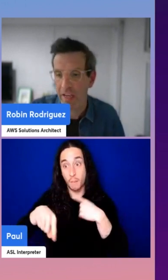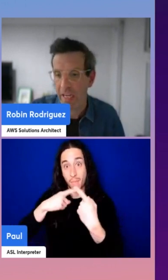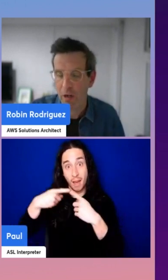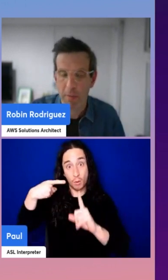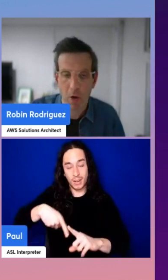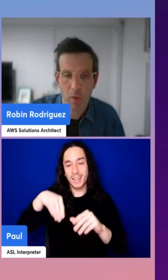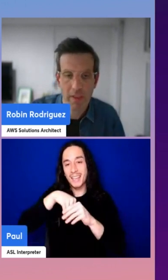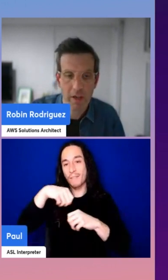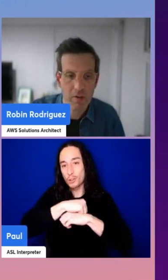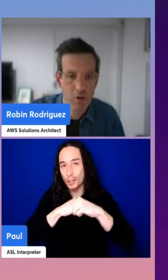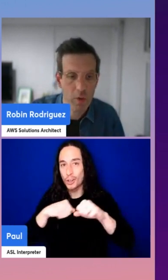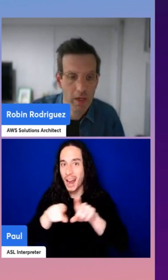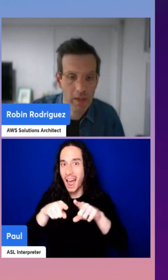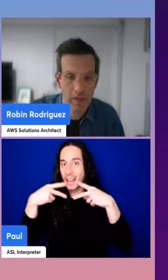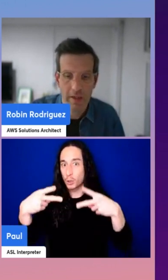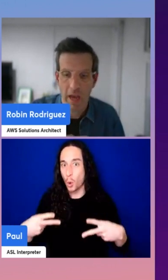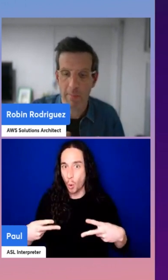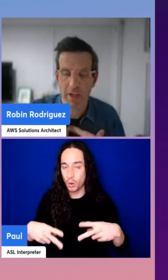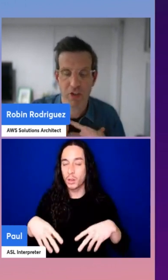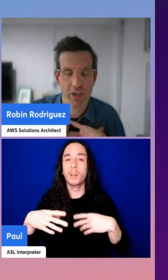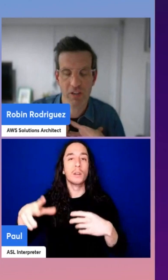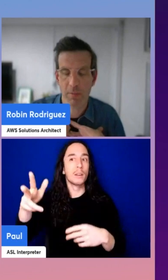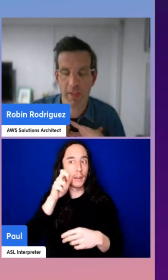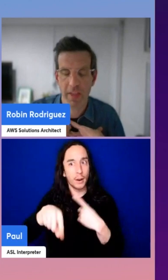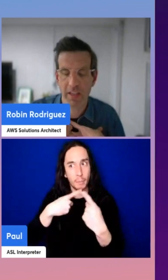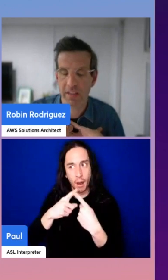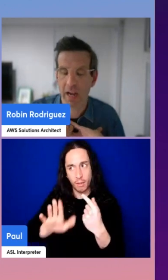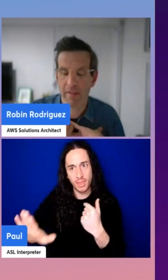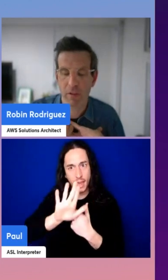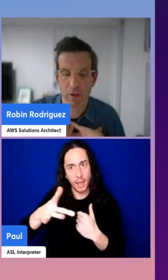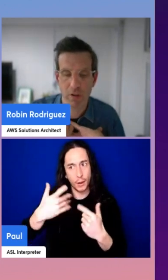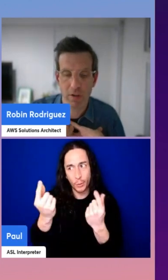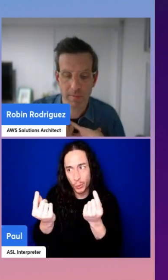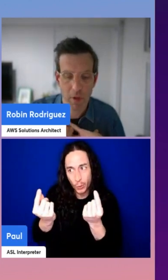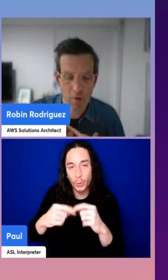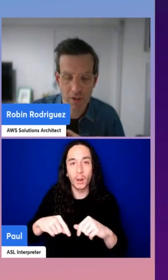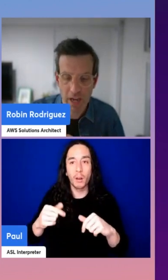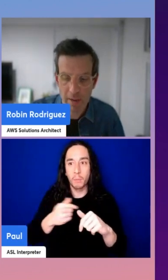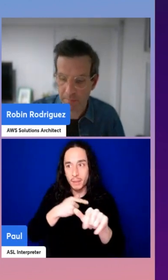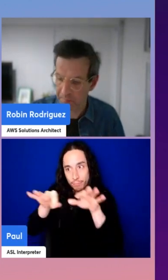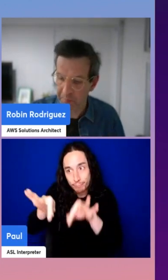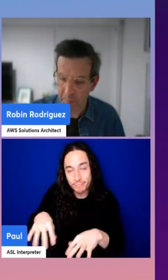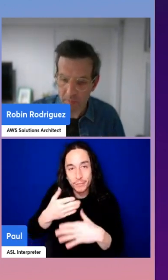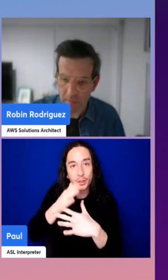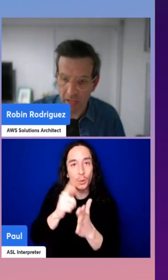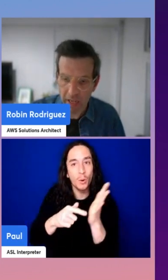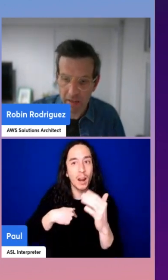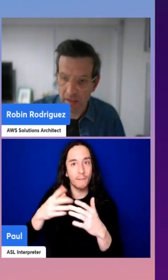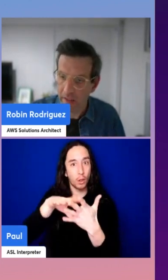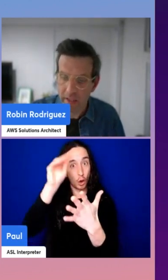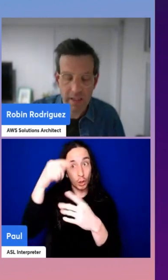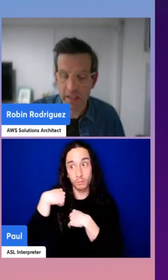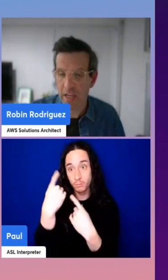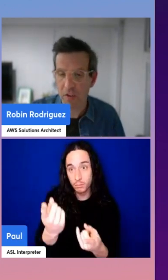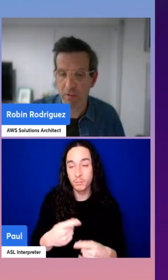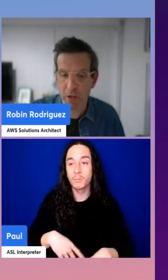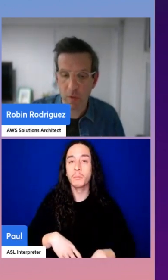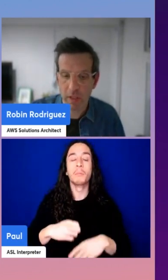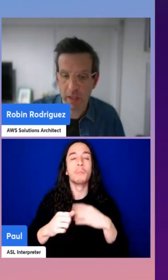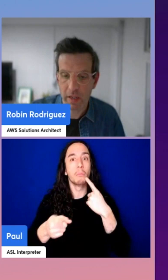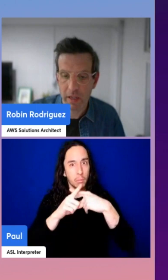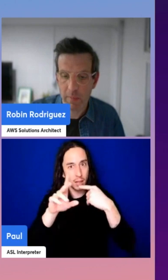code, hear about what they're doing, share some of the things that I've learned over time. And